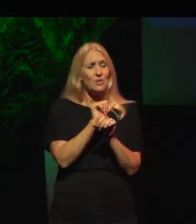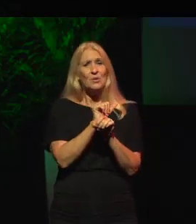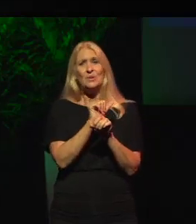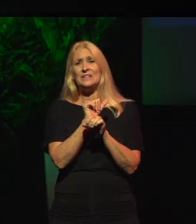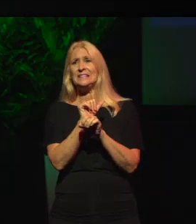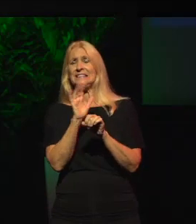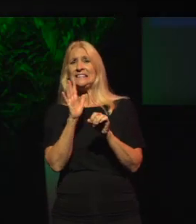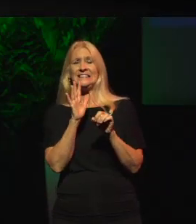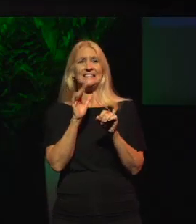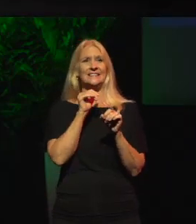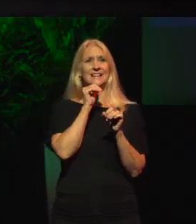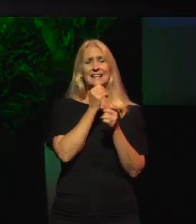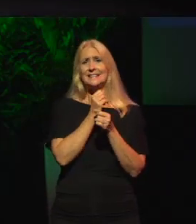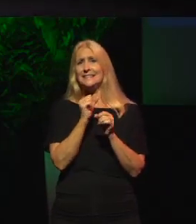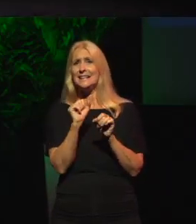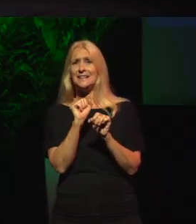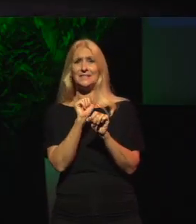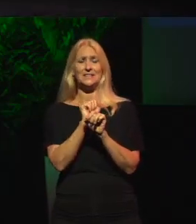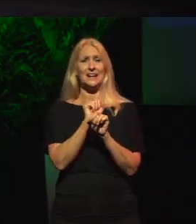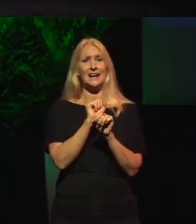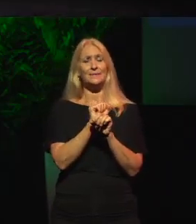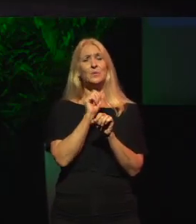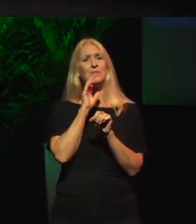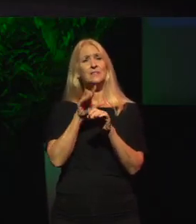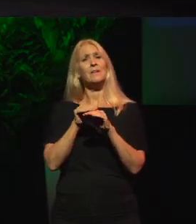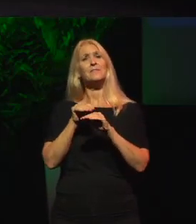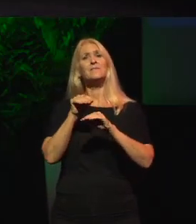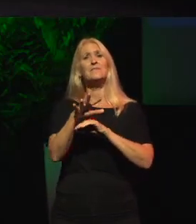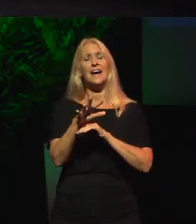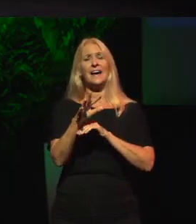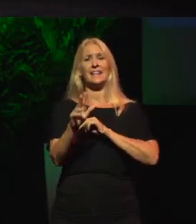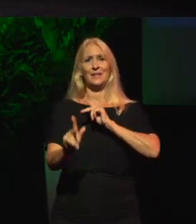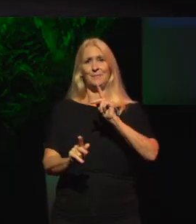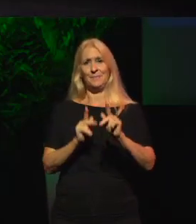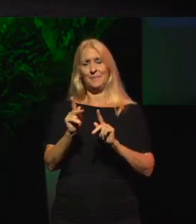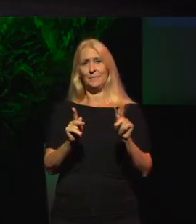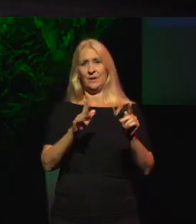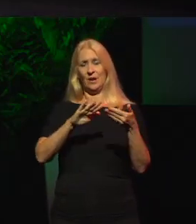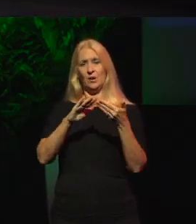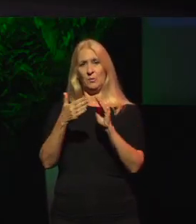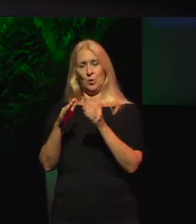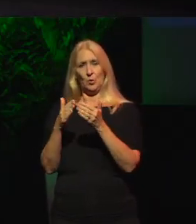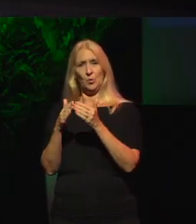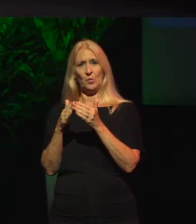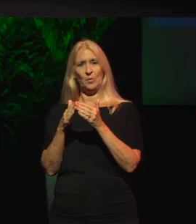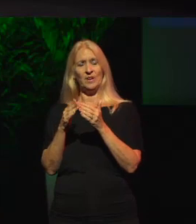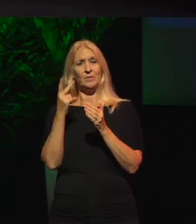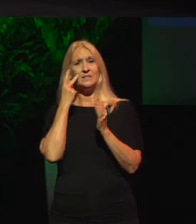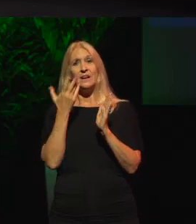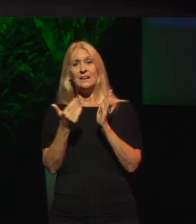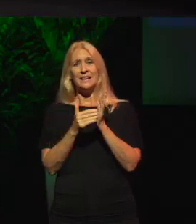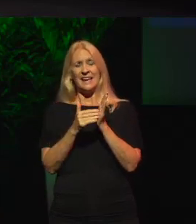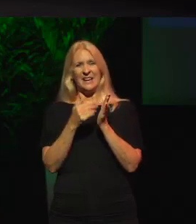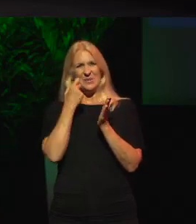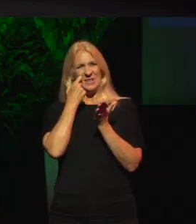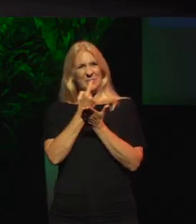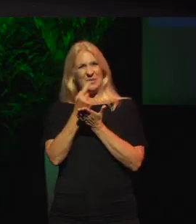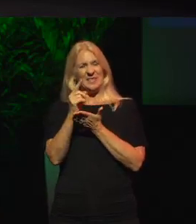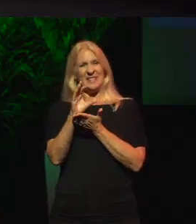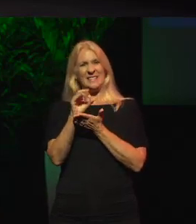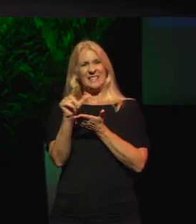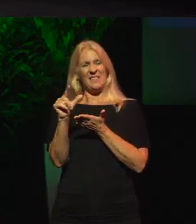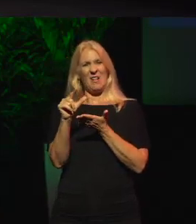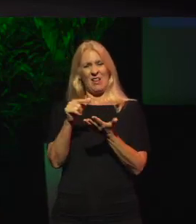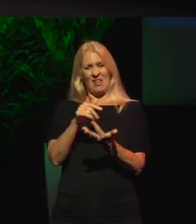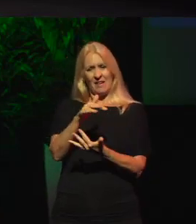impact the lives of the citizens and the residents in our community. And then we saw again this week where civil and social